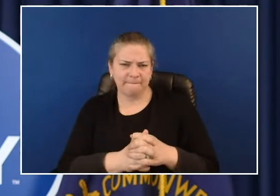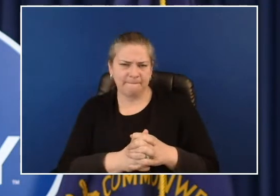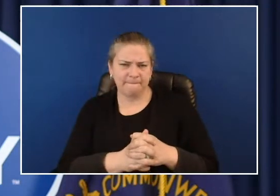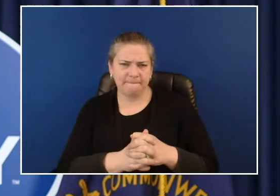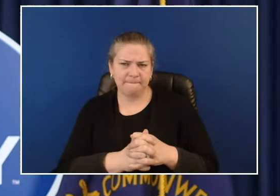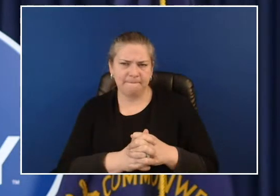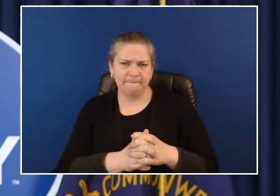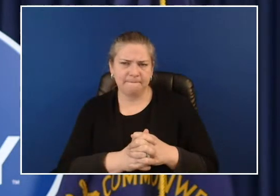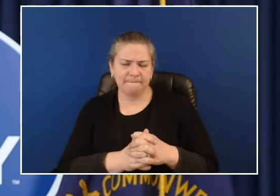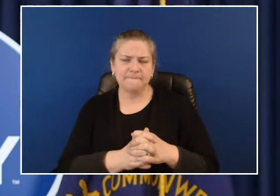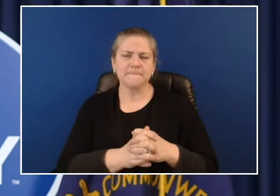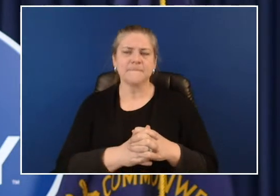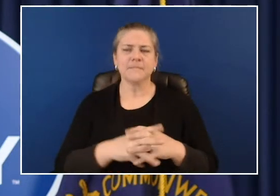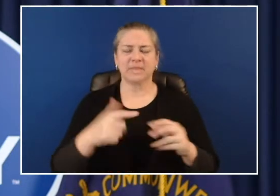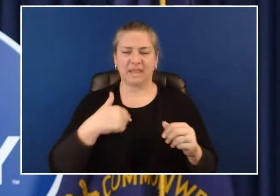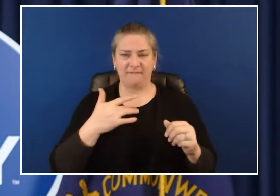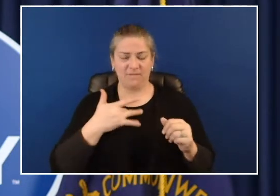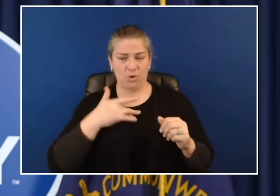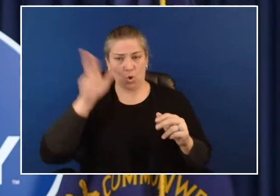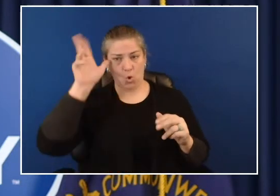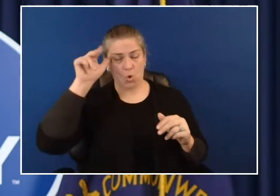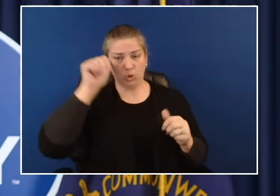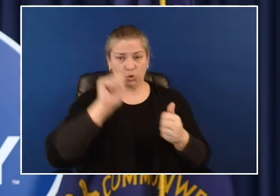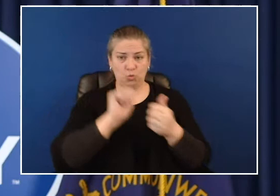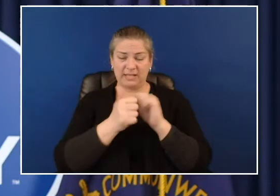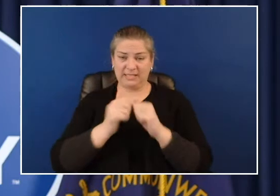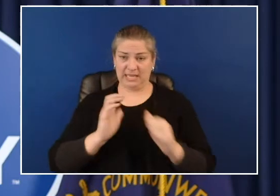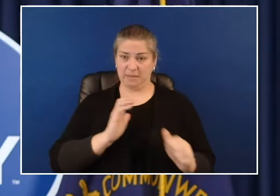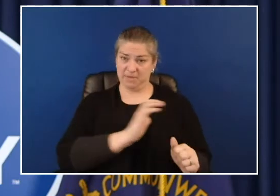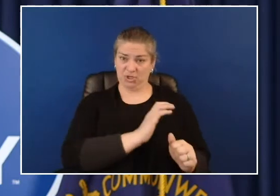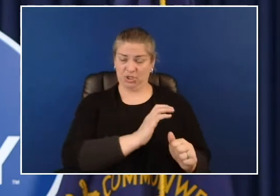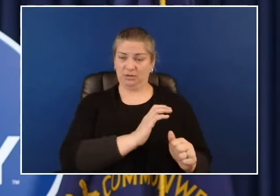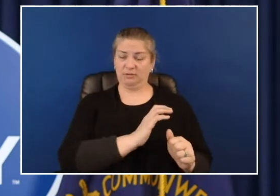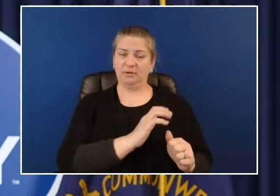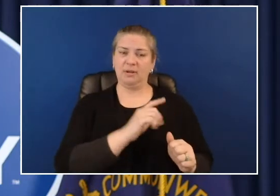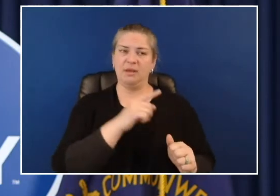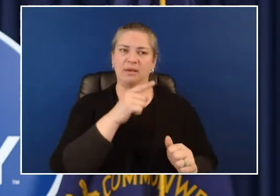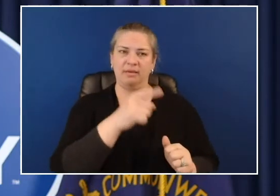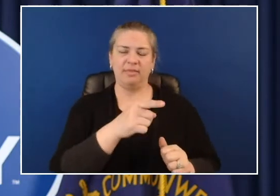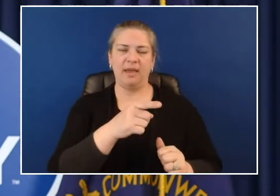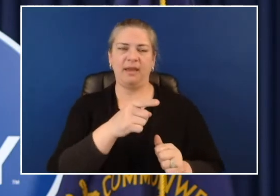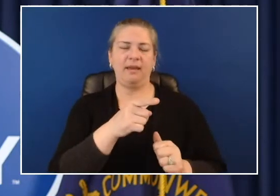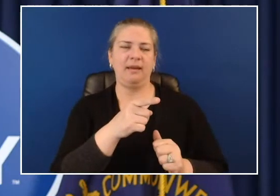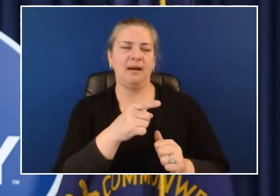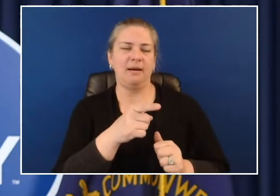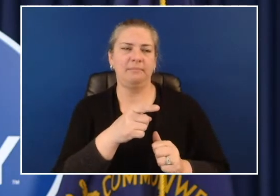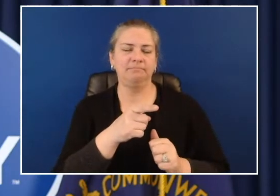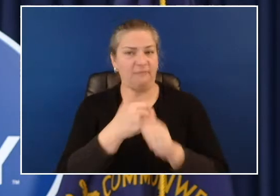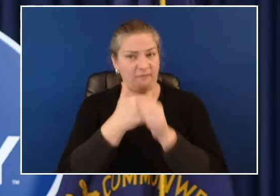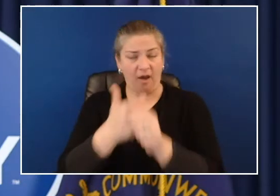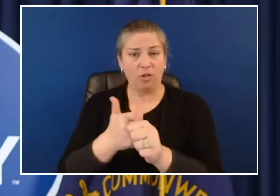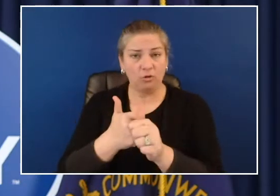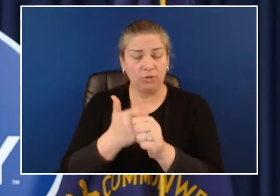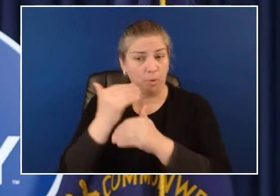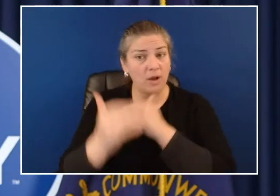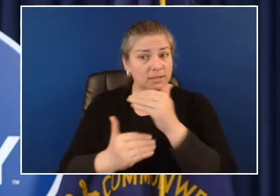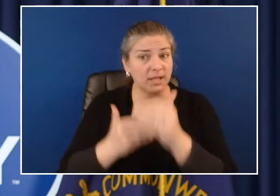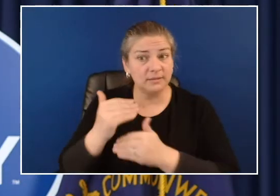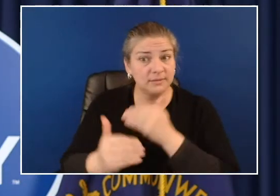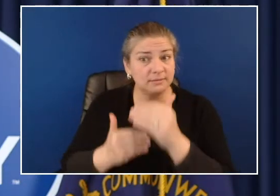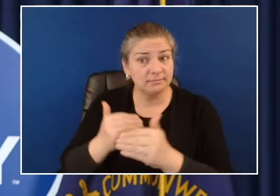I think the Horse Racing Commission stuck to the processes that were in place, that had been set